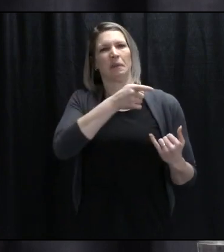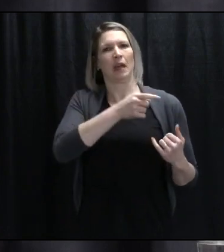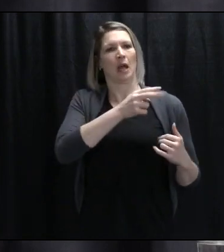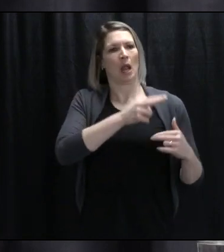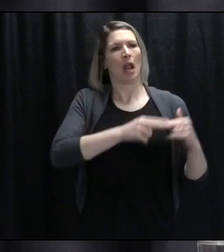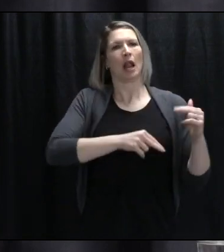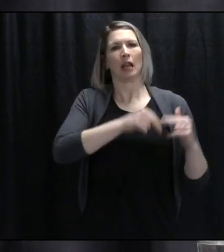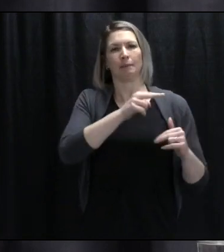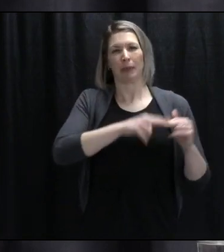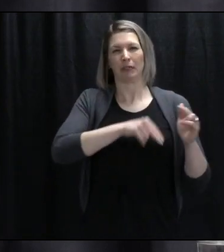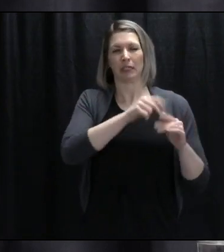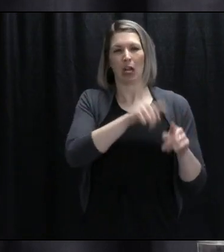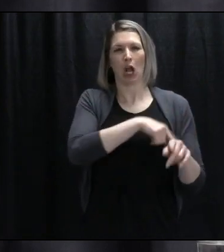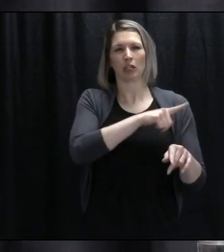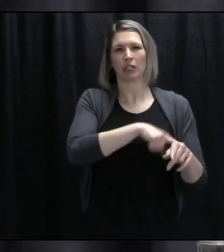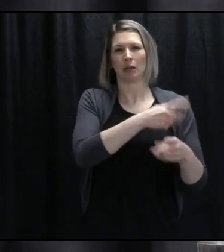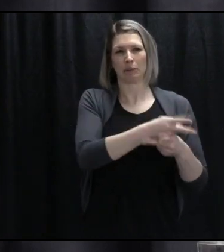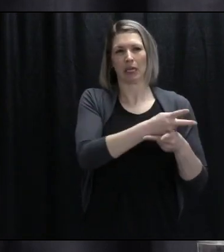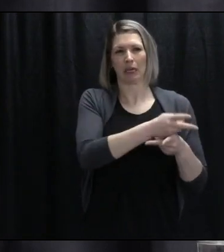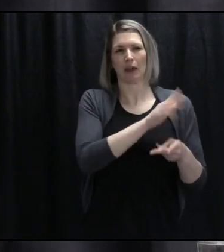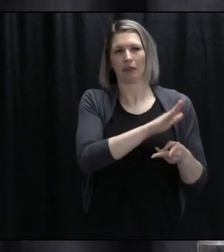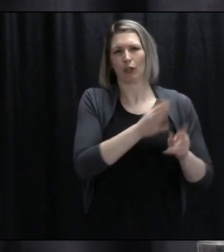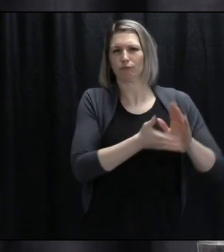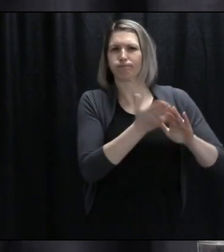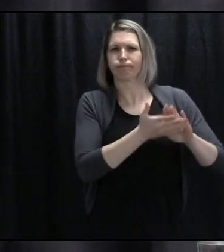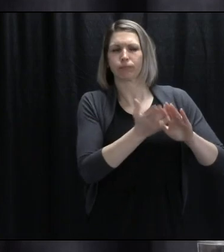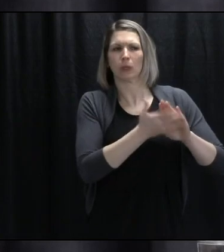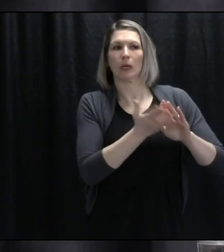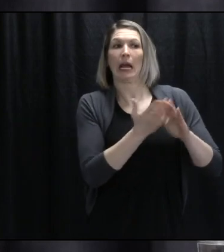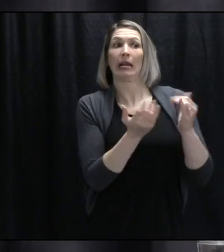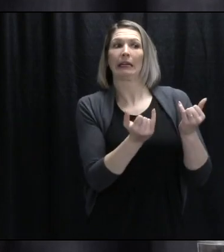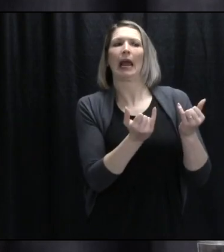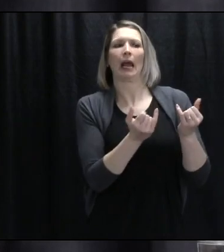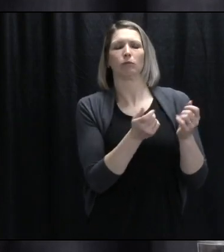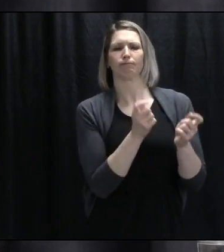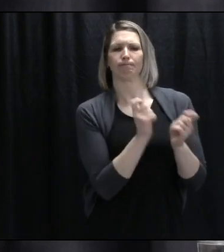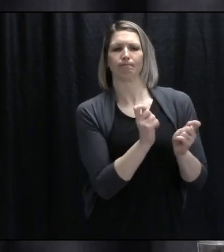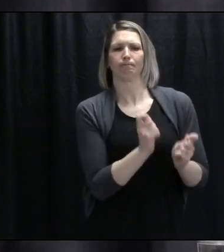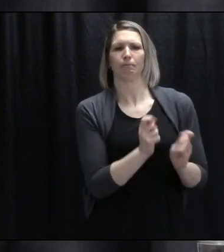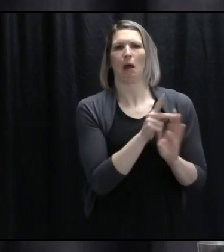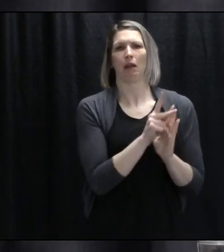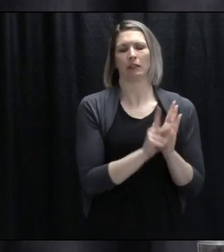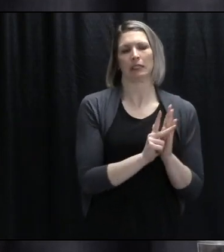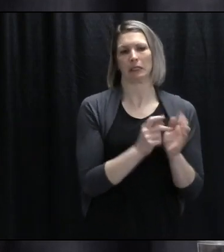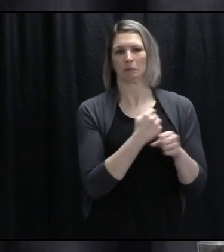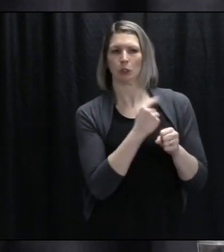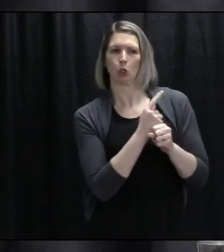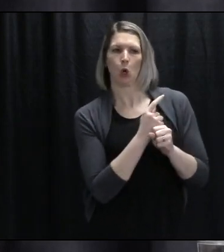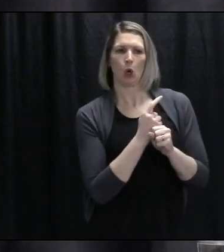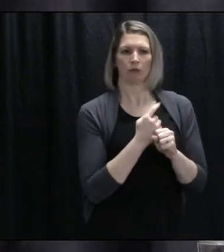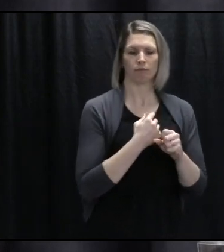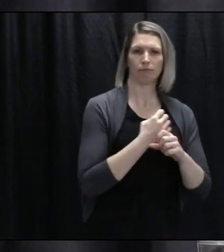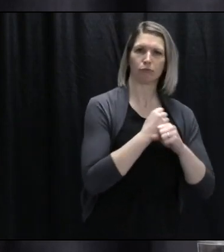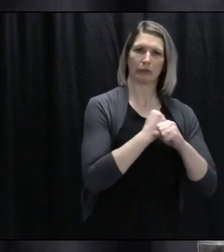St. Lawrence to allow care to be provided for those people who need it in the community. As I said yesterday, now